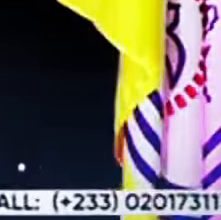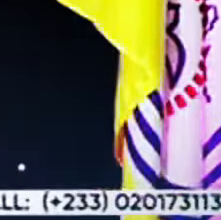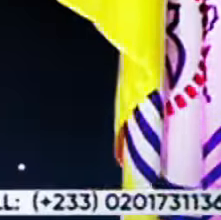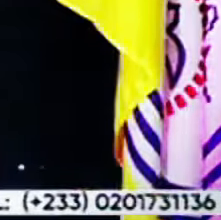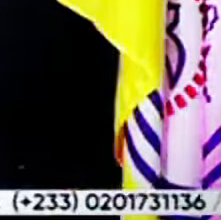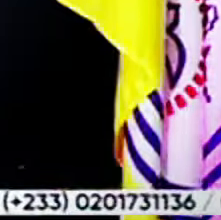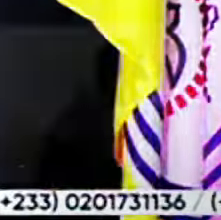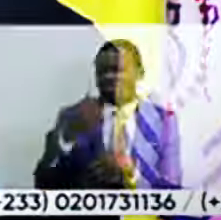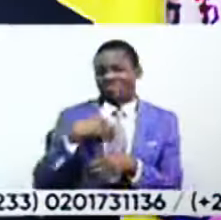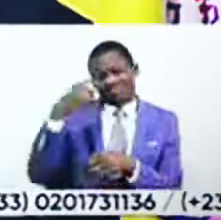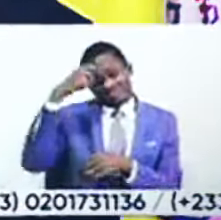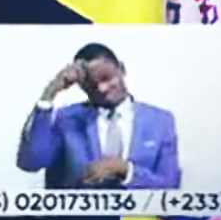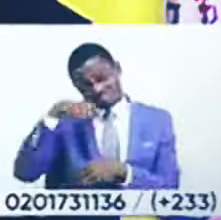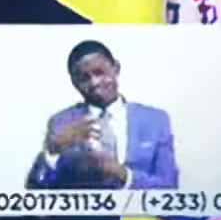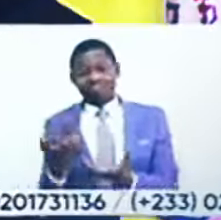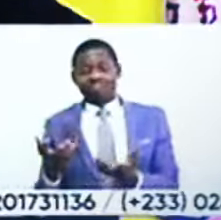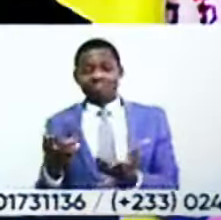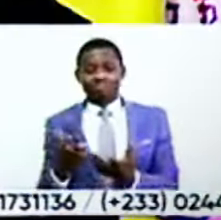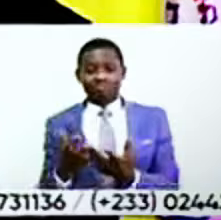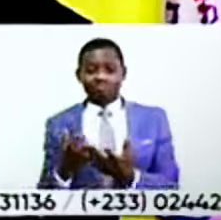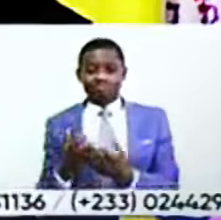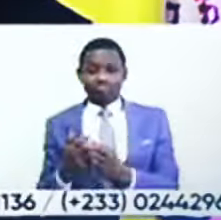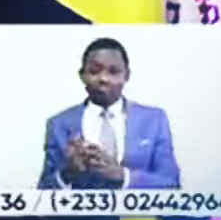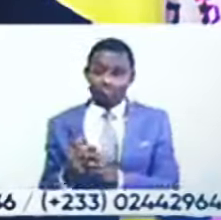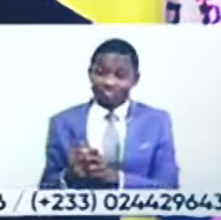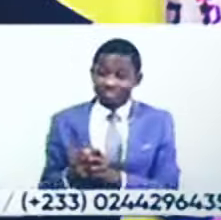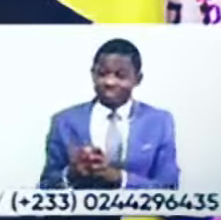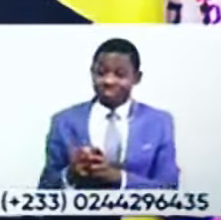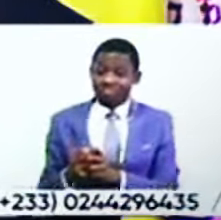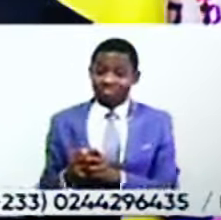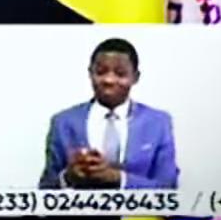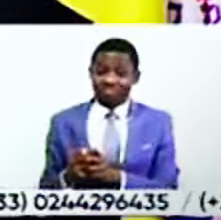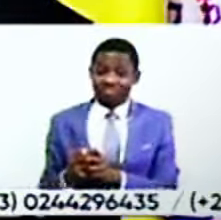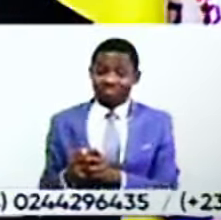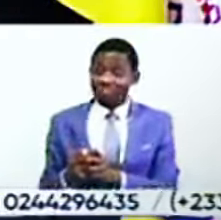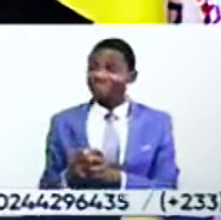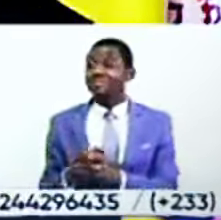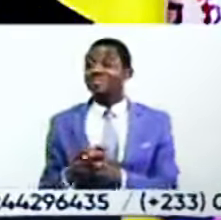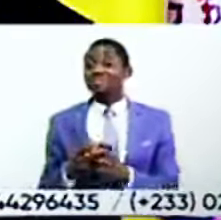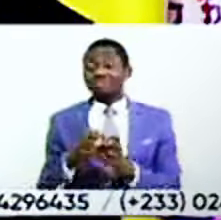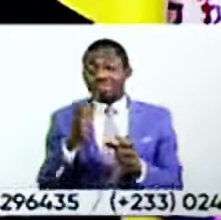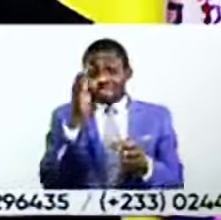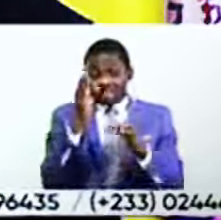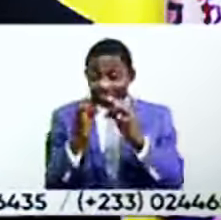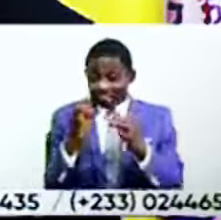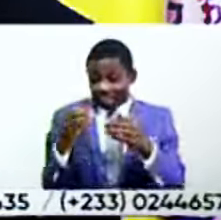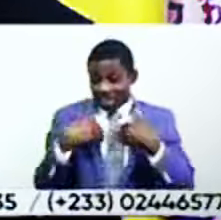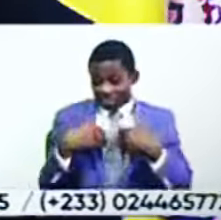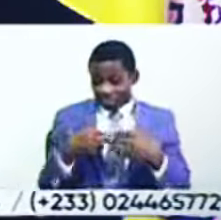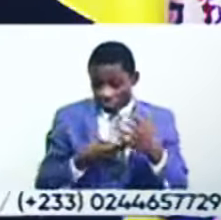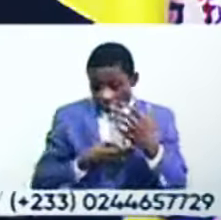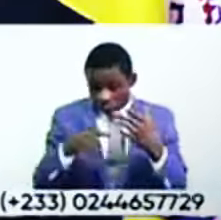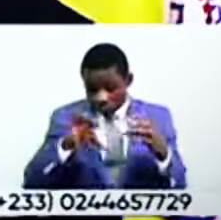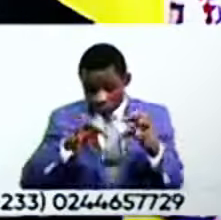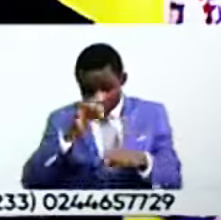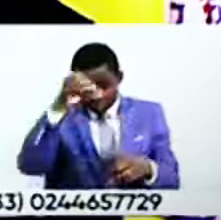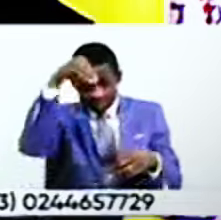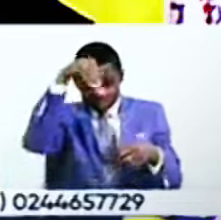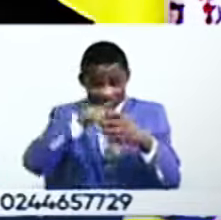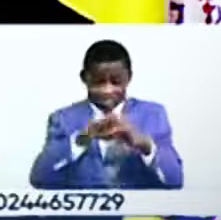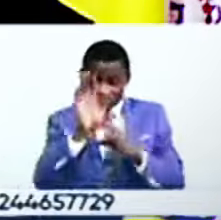see, you cannot act foolishly if the Holy Spirit is in your life. Sir, we are Christian